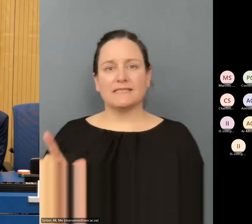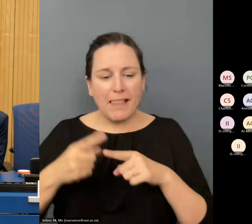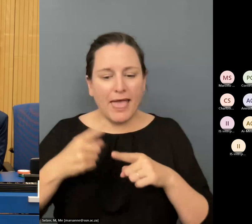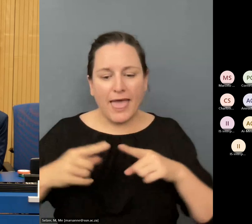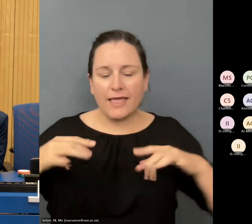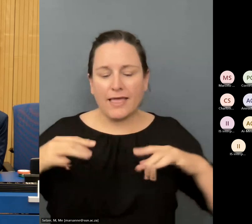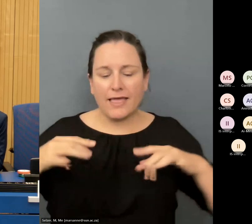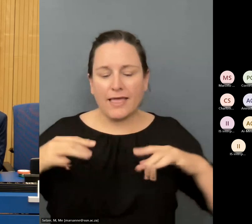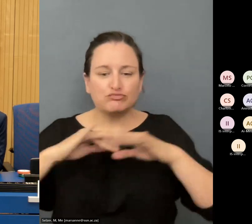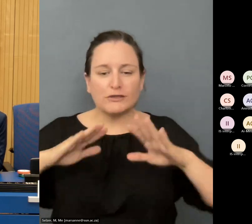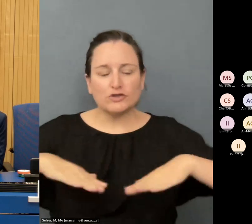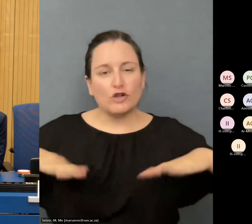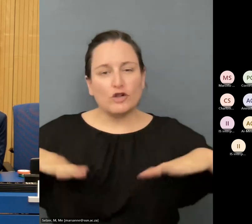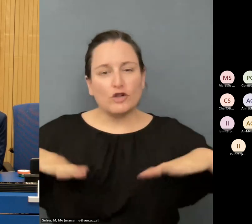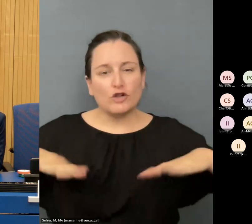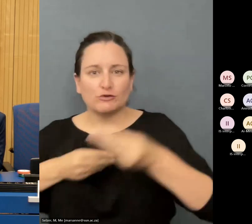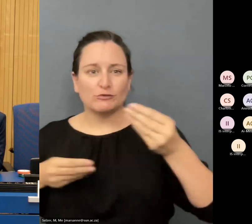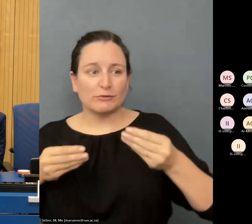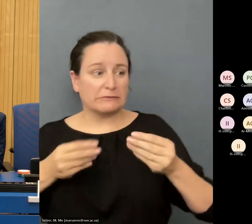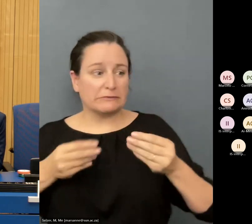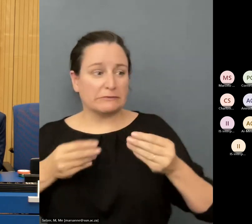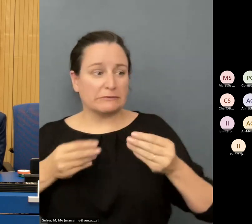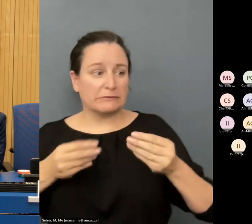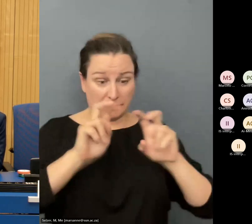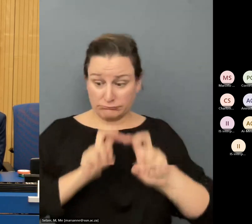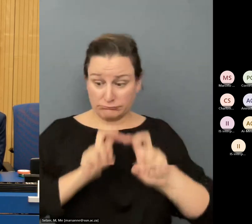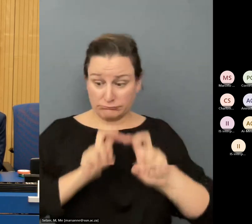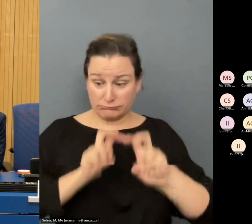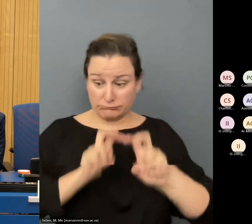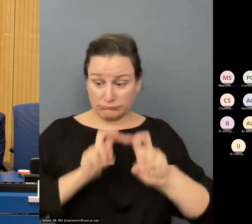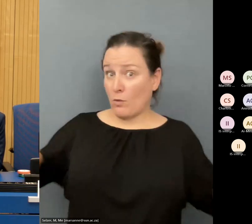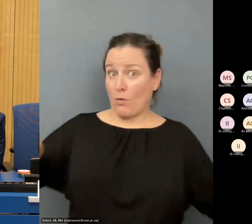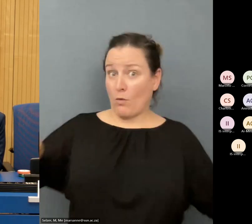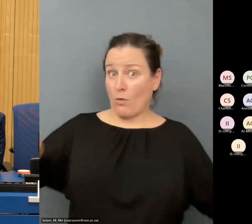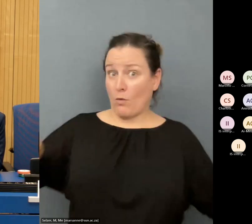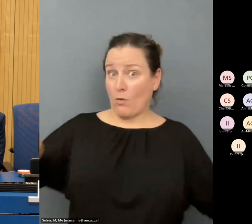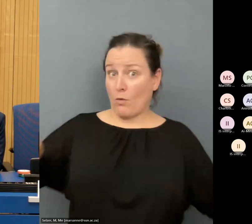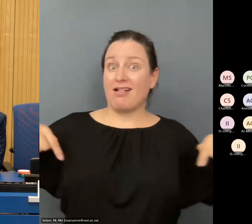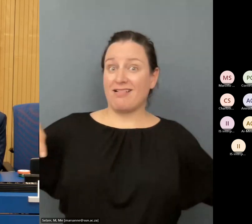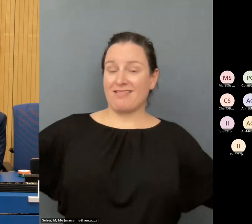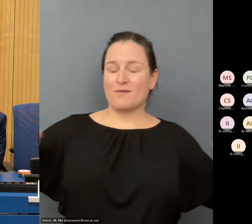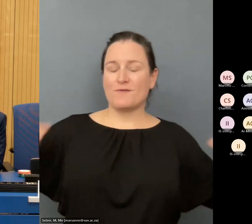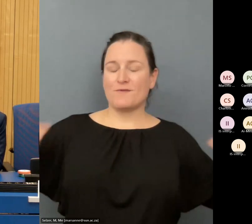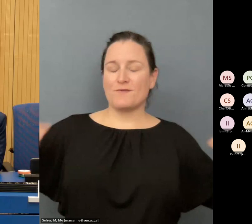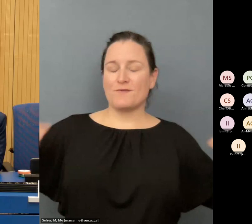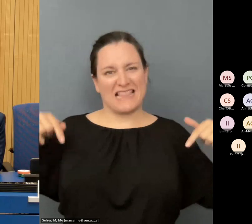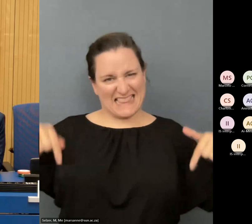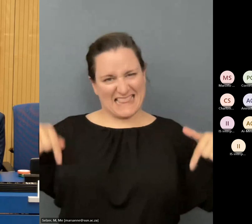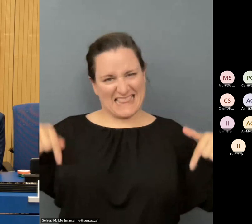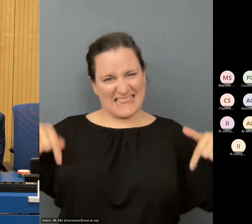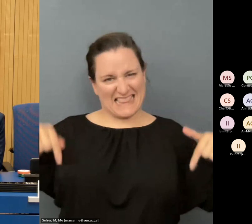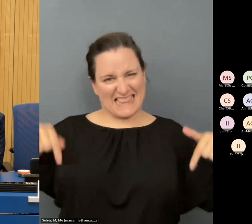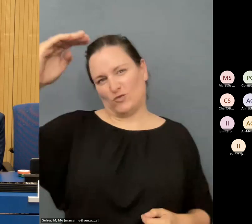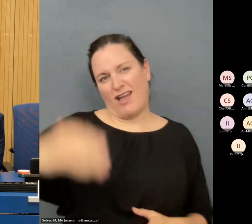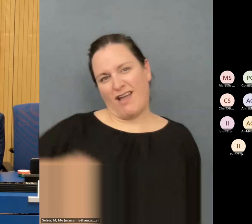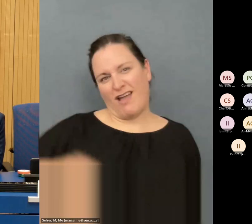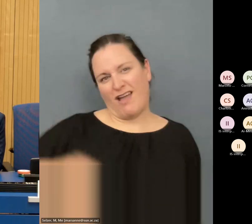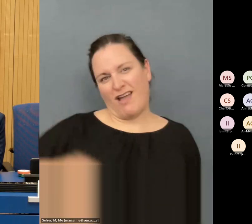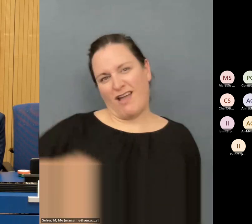Sebastian. This is the future of disability innovation. And we want everyone in this audience to be part of that future